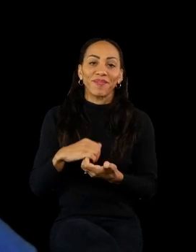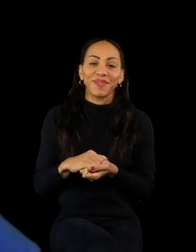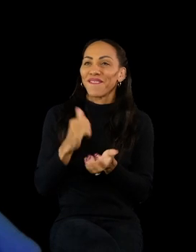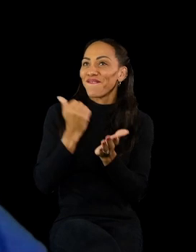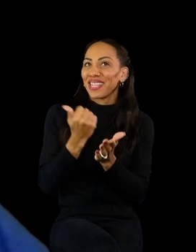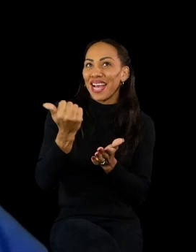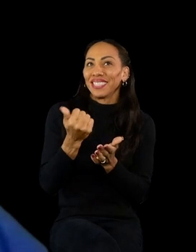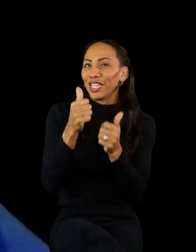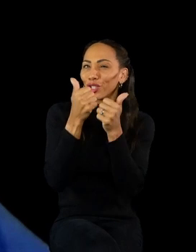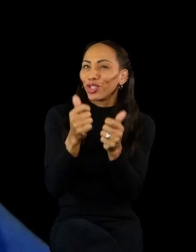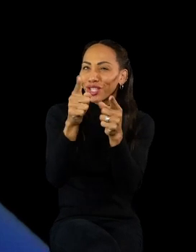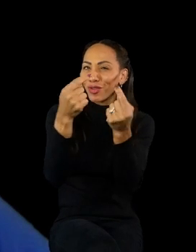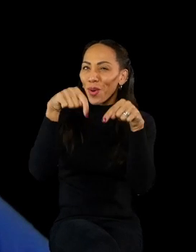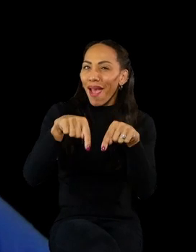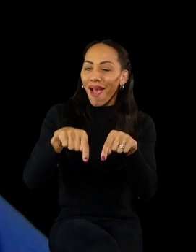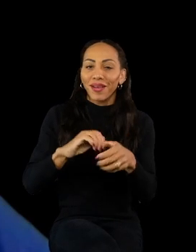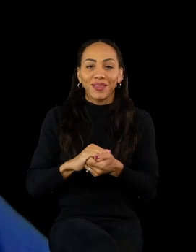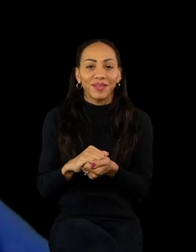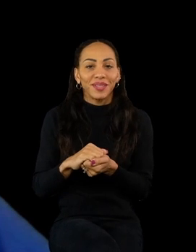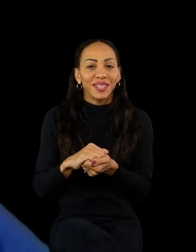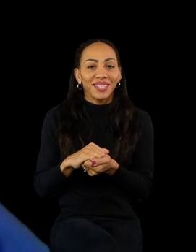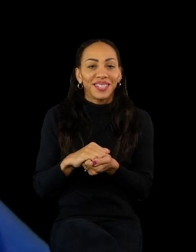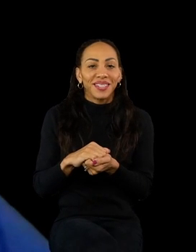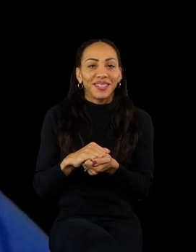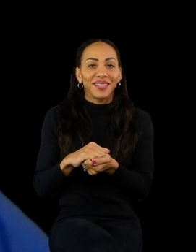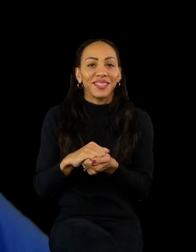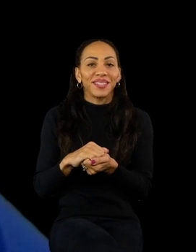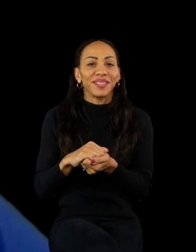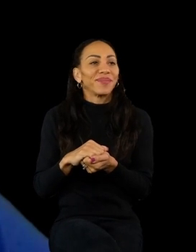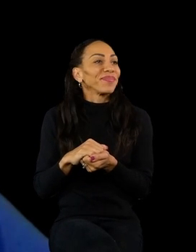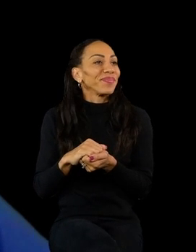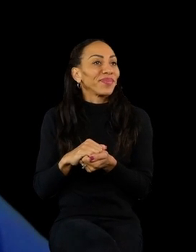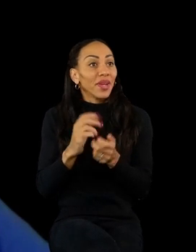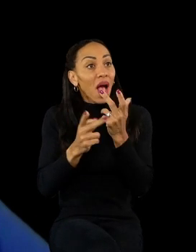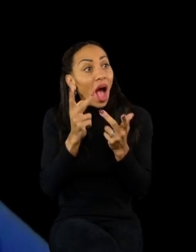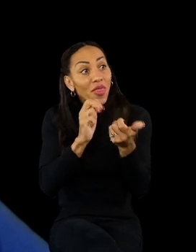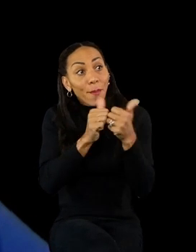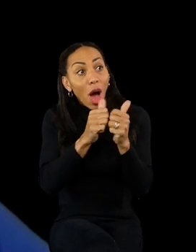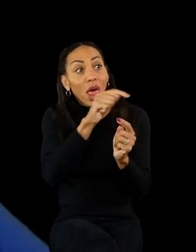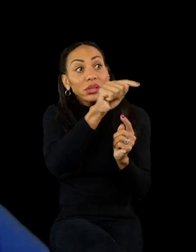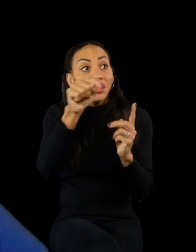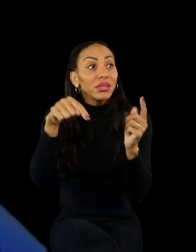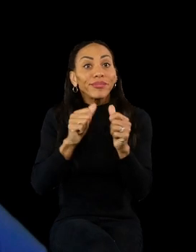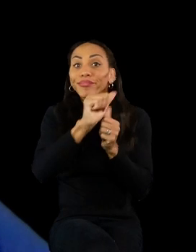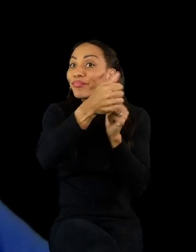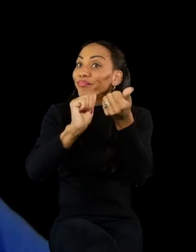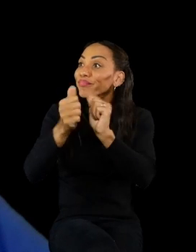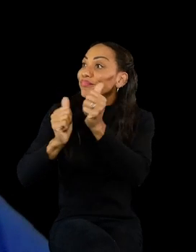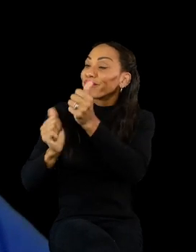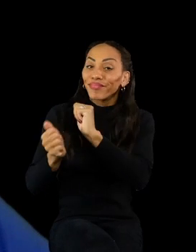Great. Fantastic, Robert. Really good to have you here. We're going to go to some of your other partners and colleagues.